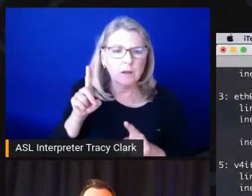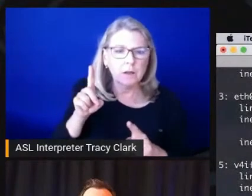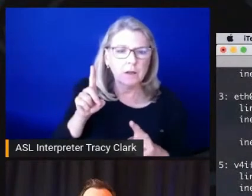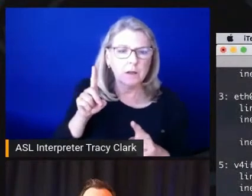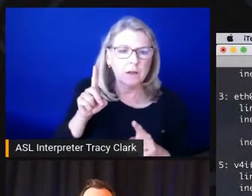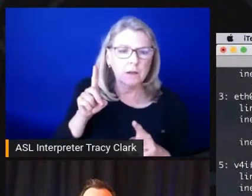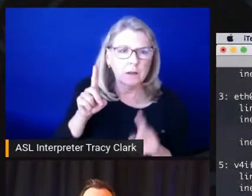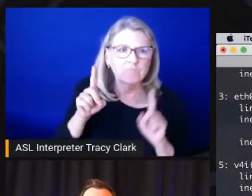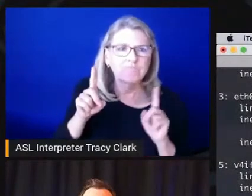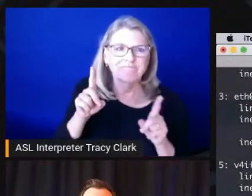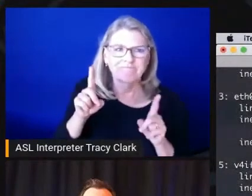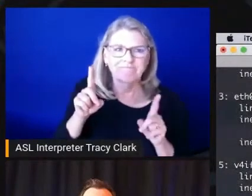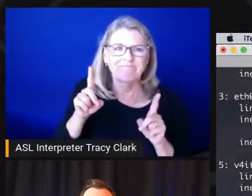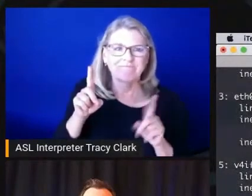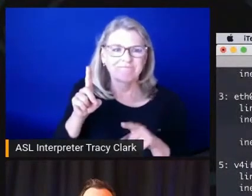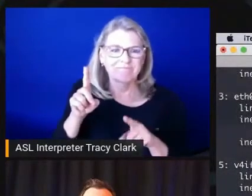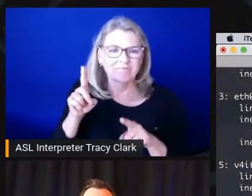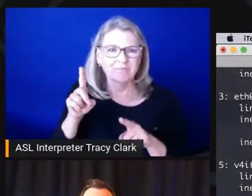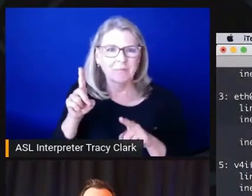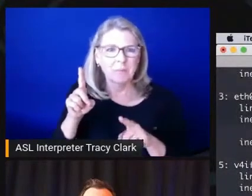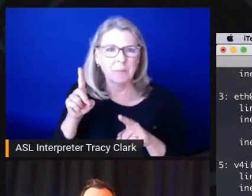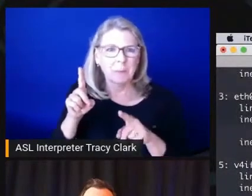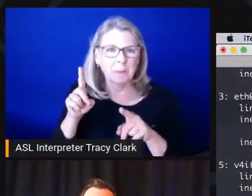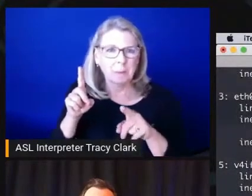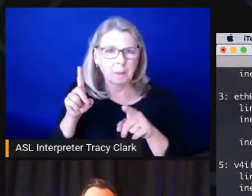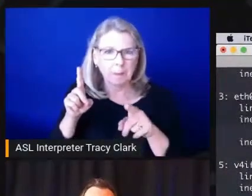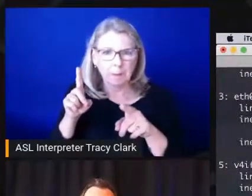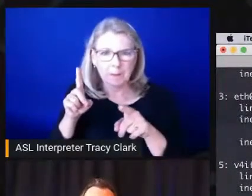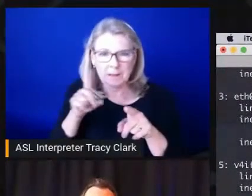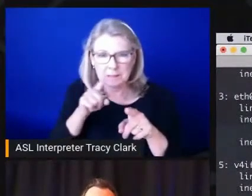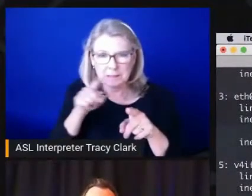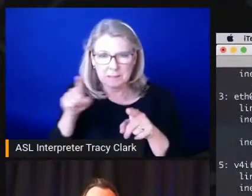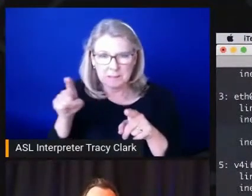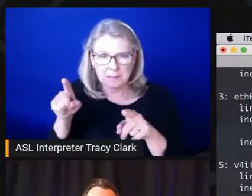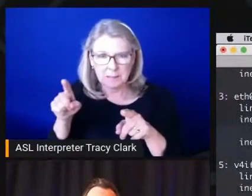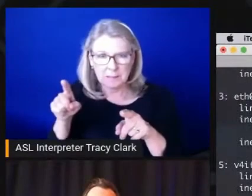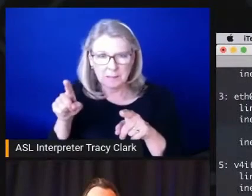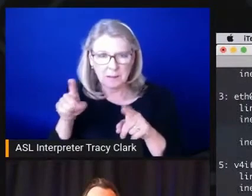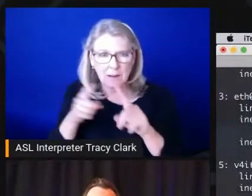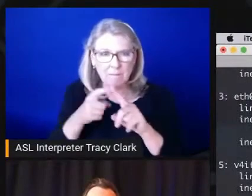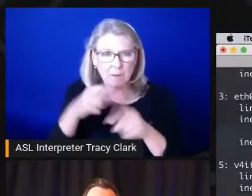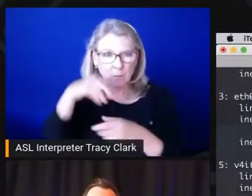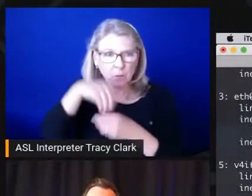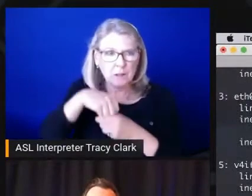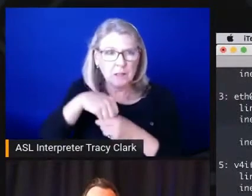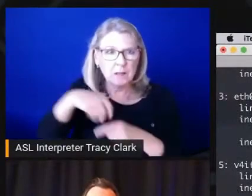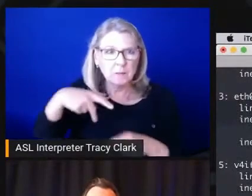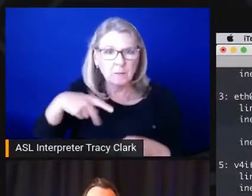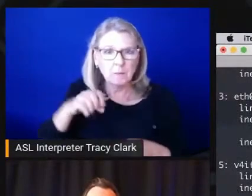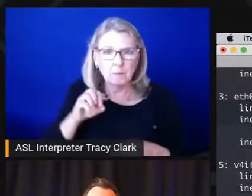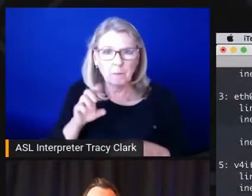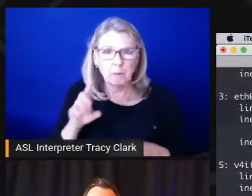Yeah, so I'm just saying use IPv4 mode here, and from within the pod, it's able to